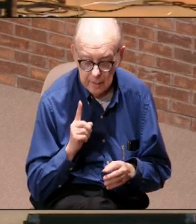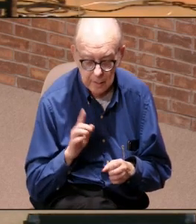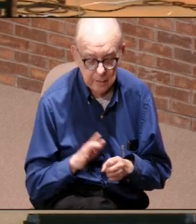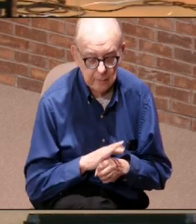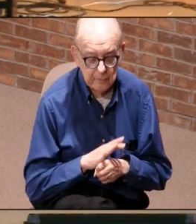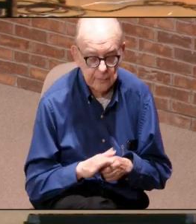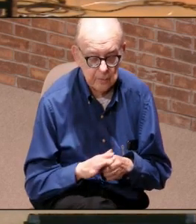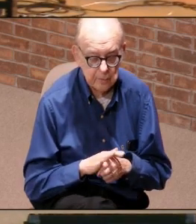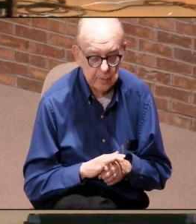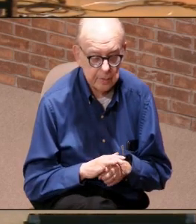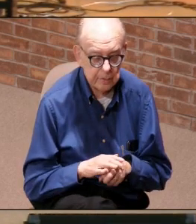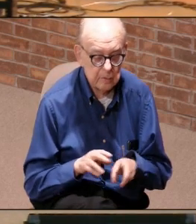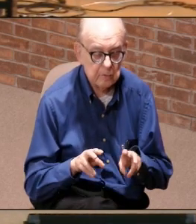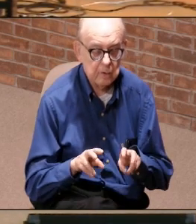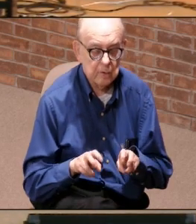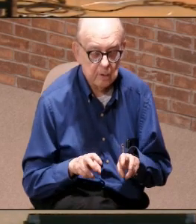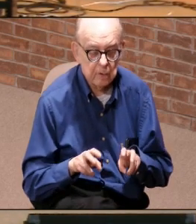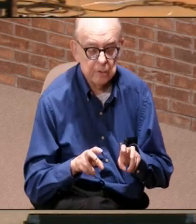and selfishness.